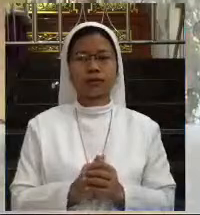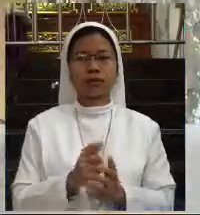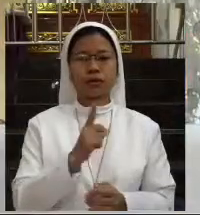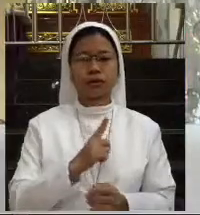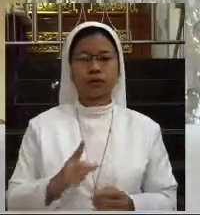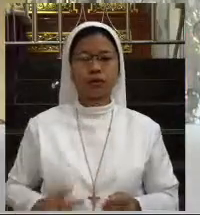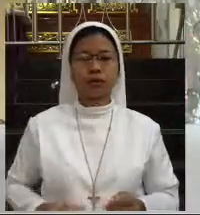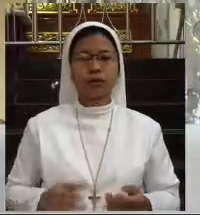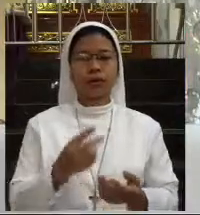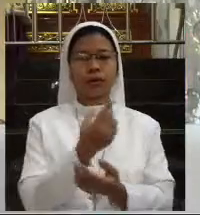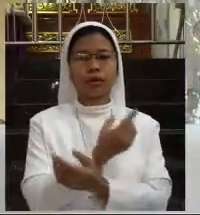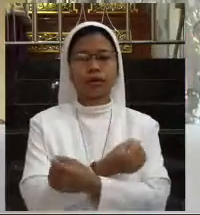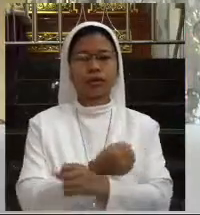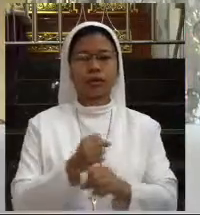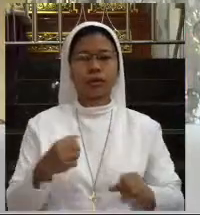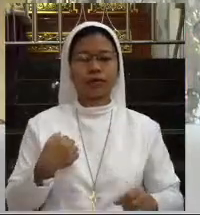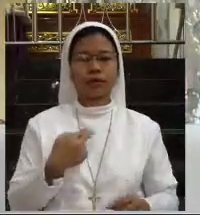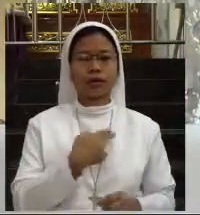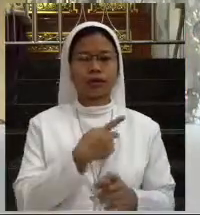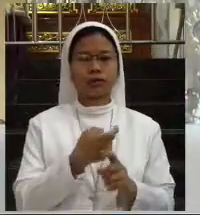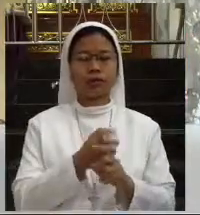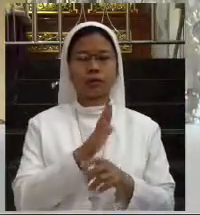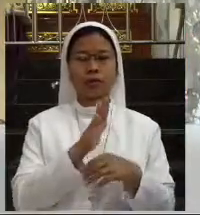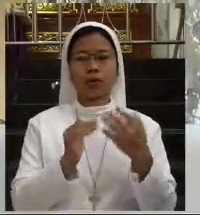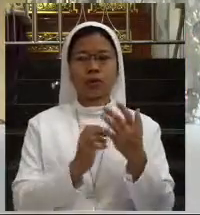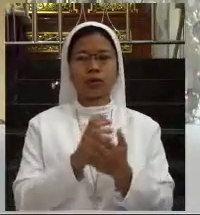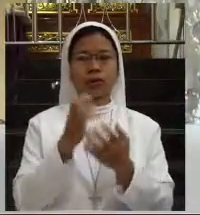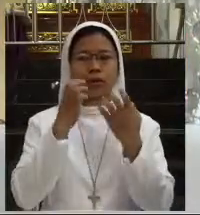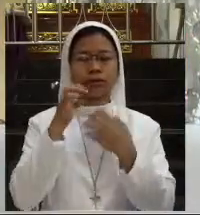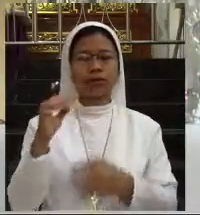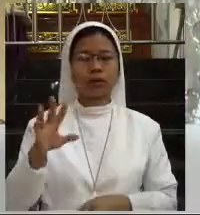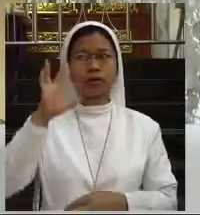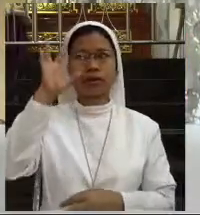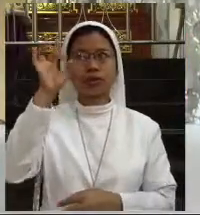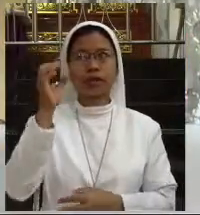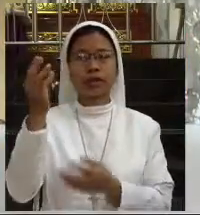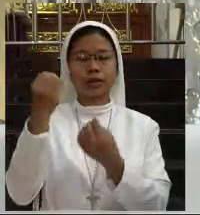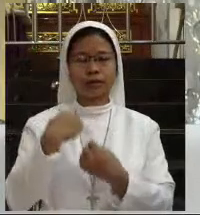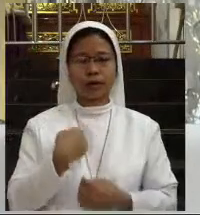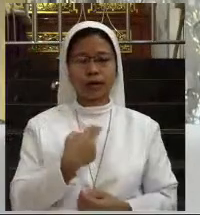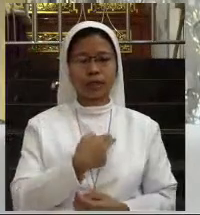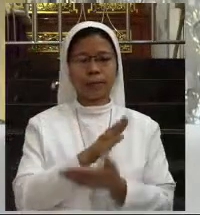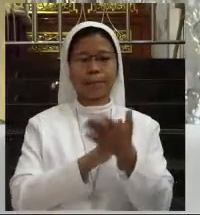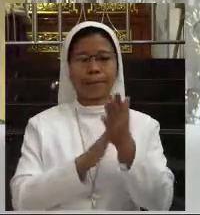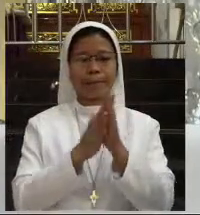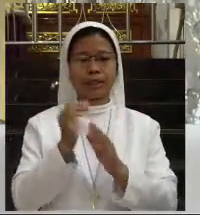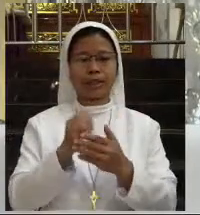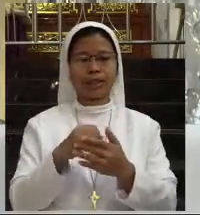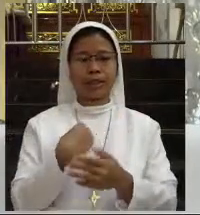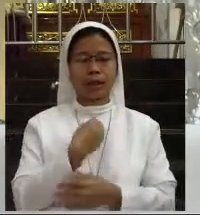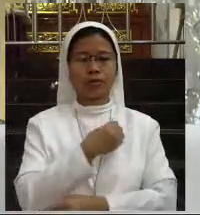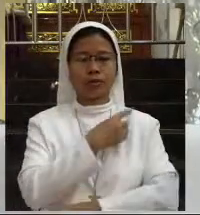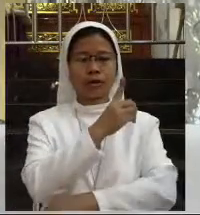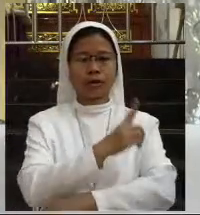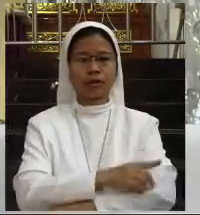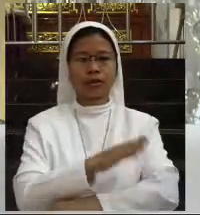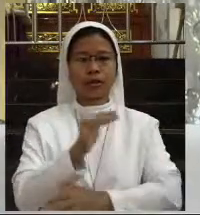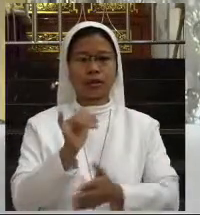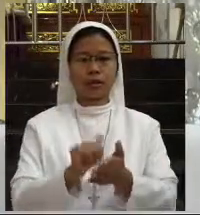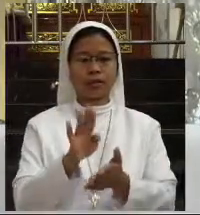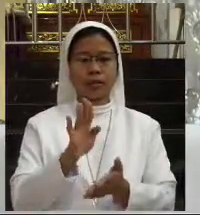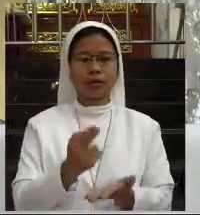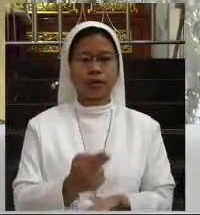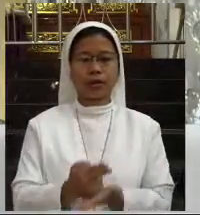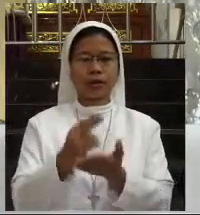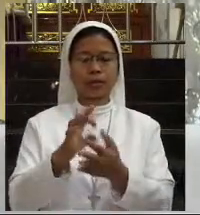Lord, deliver us, we pray, from every evil. Graciously grant peace in our days, that by the help of